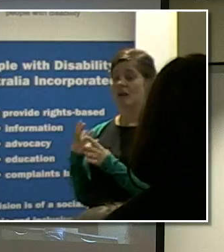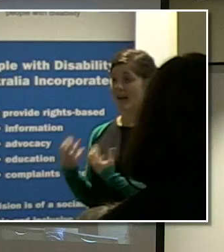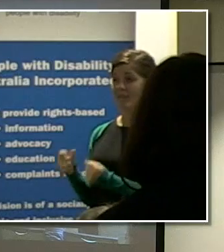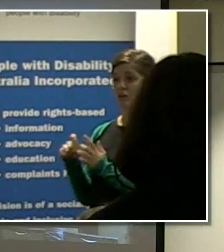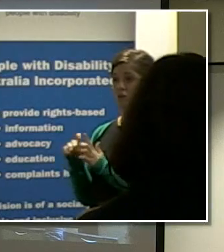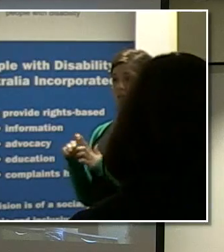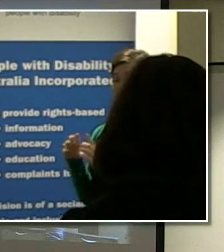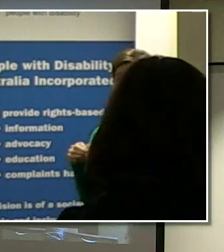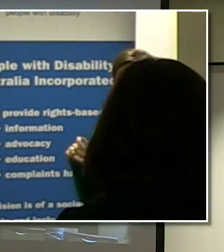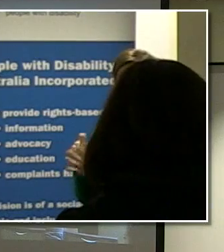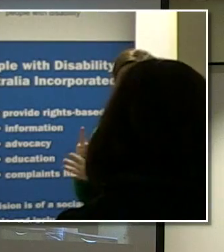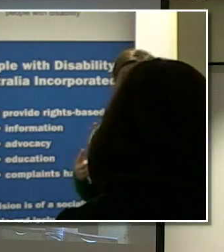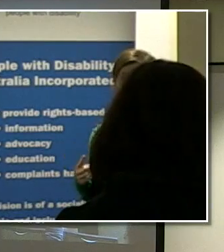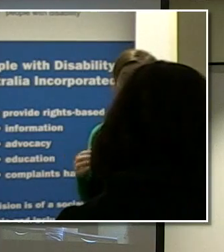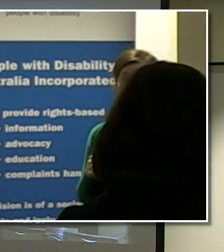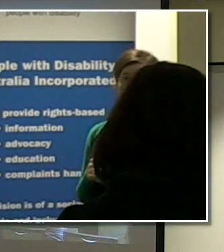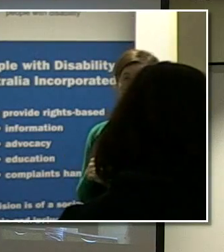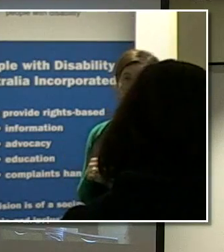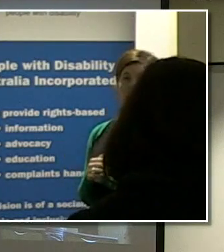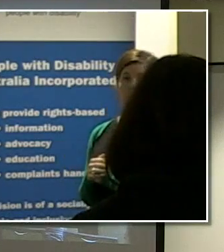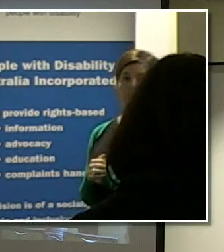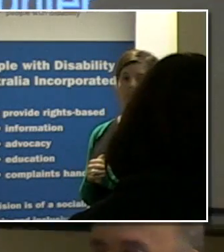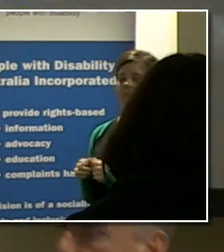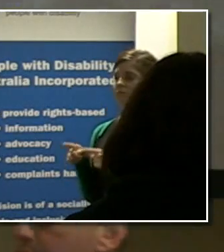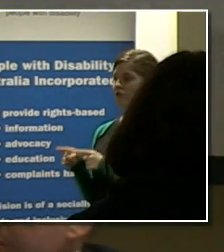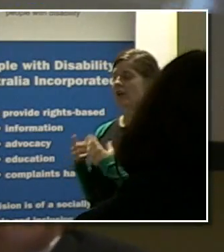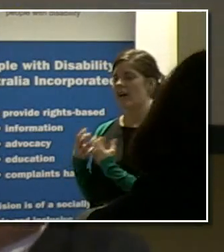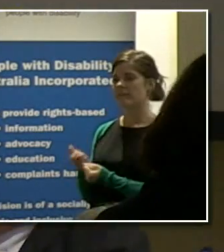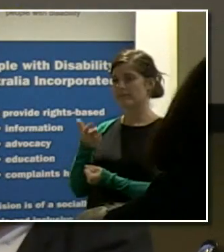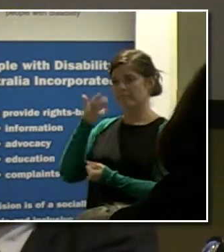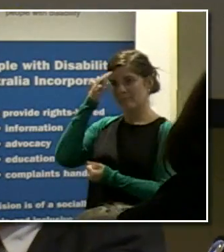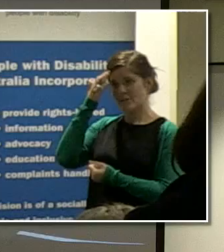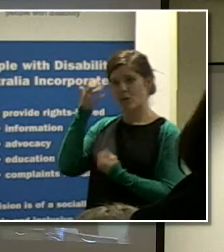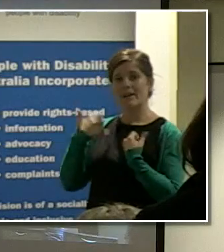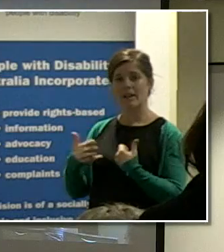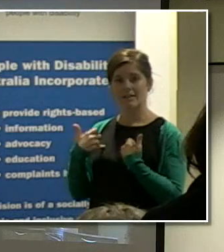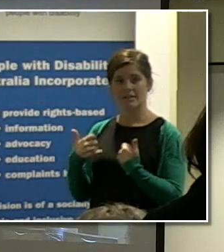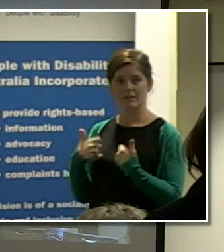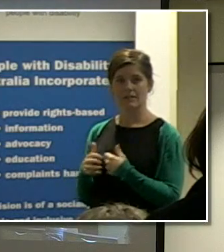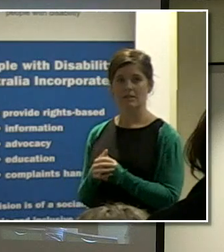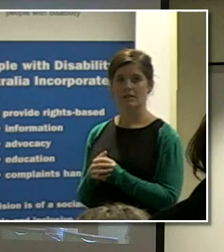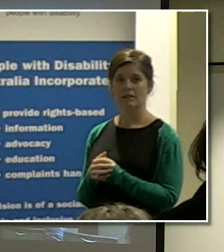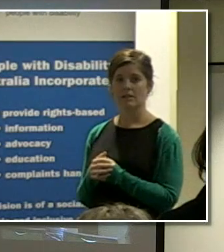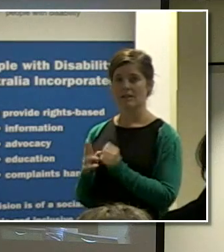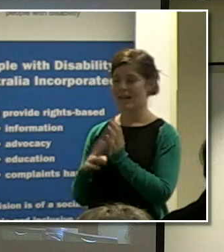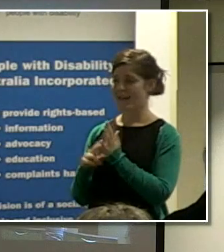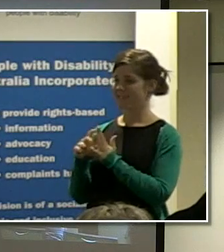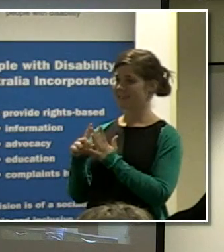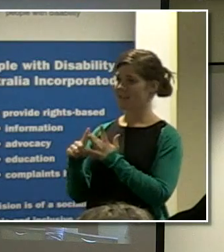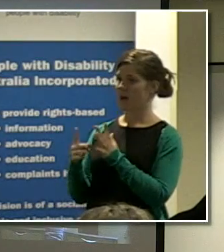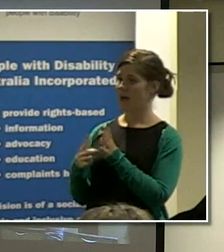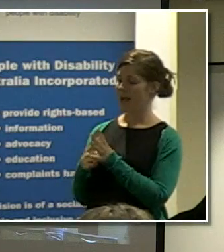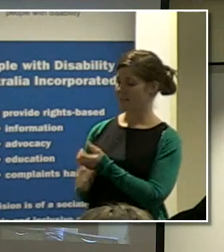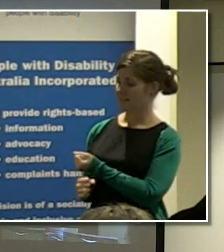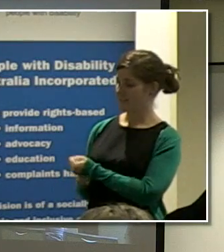disability, and she suffers mental illness. How is NDIS supporting people